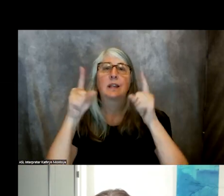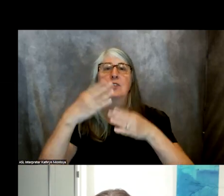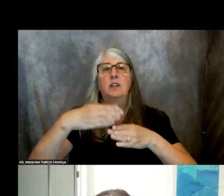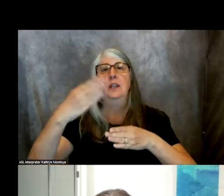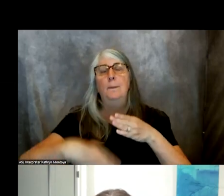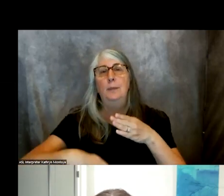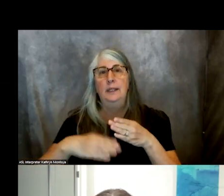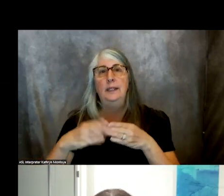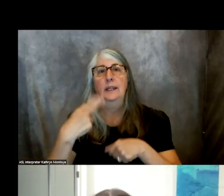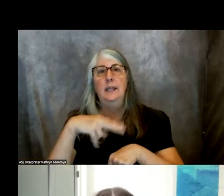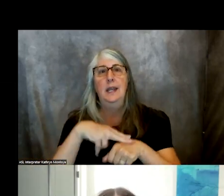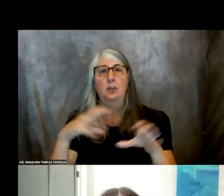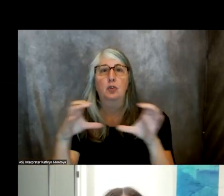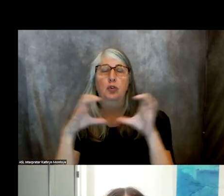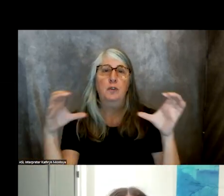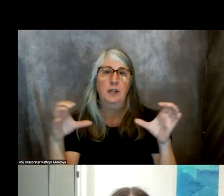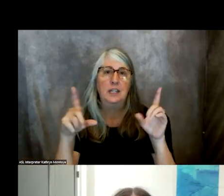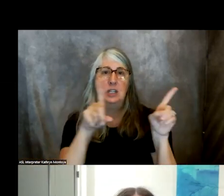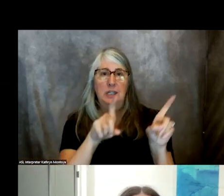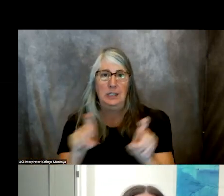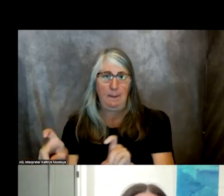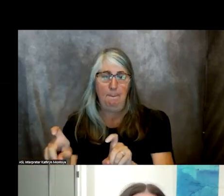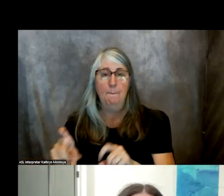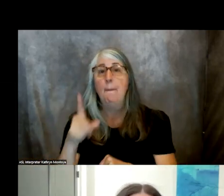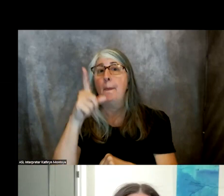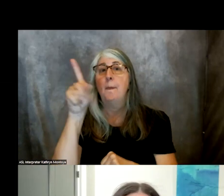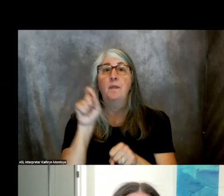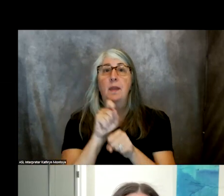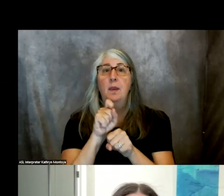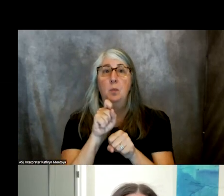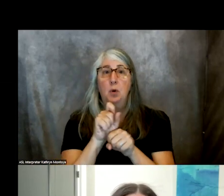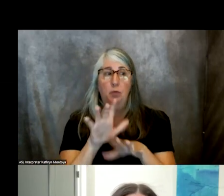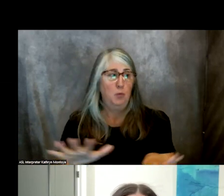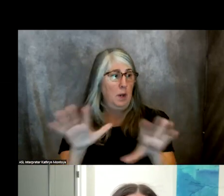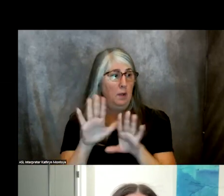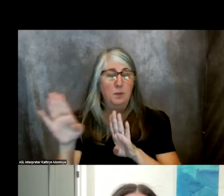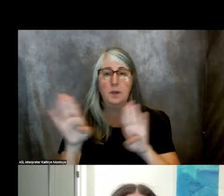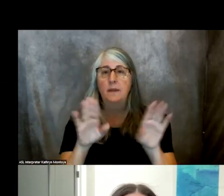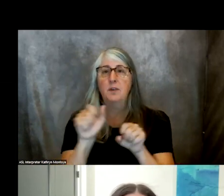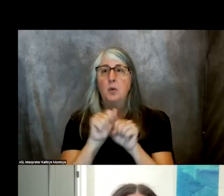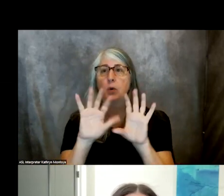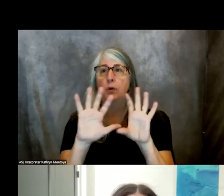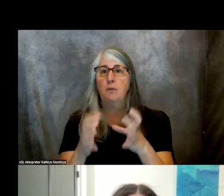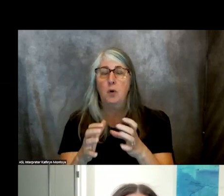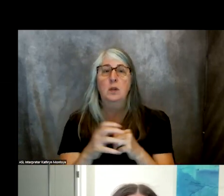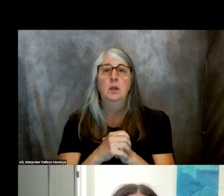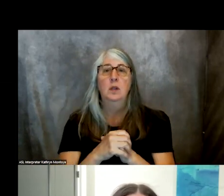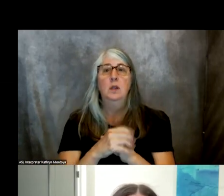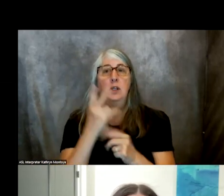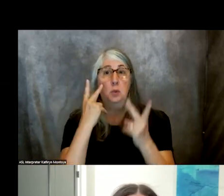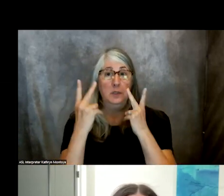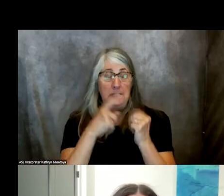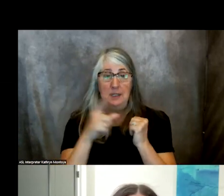a national certification exam, and they work throughout the behavioral health workforce. You'll find them frequently